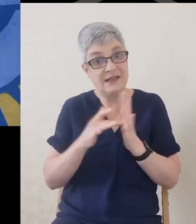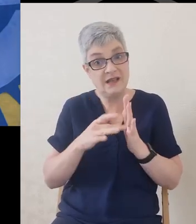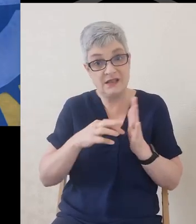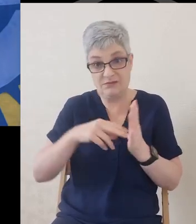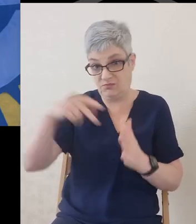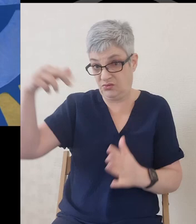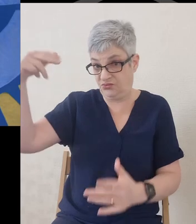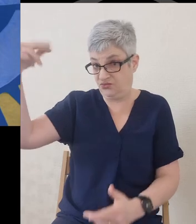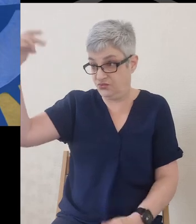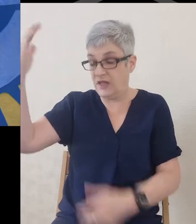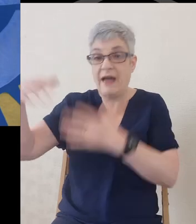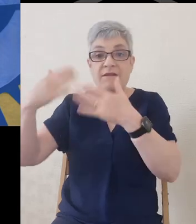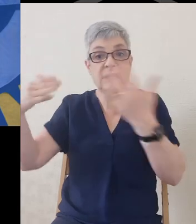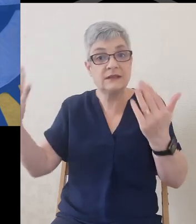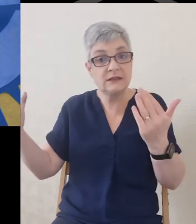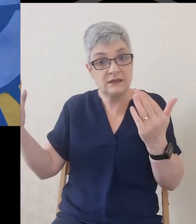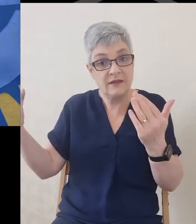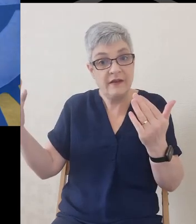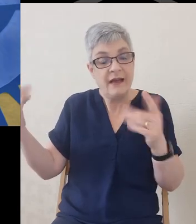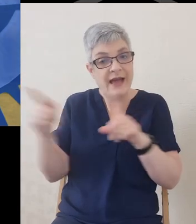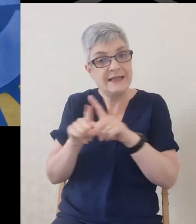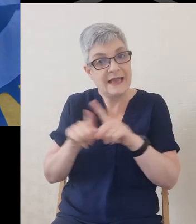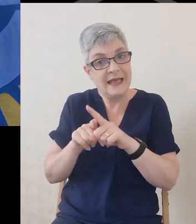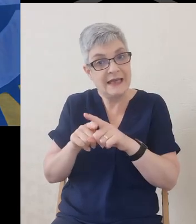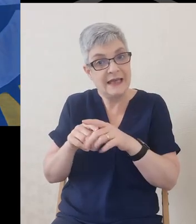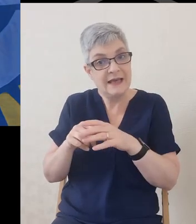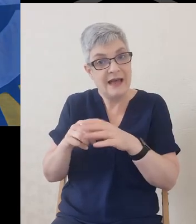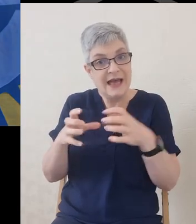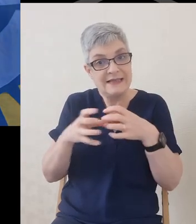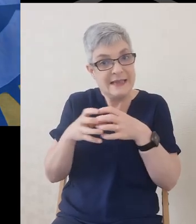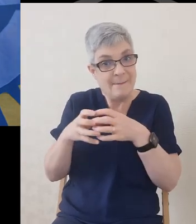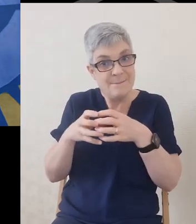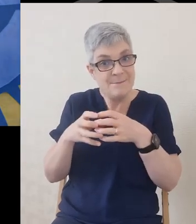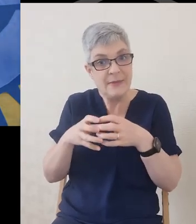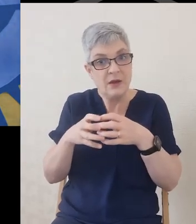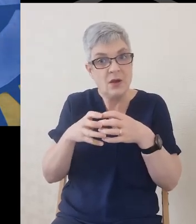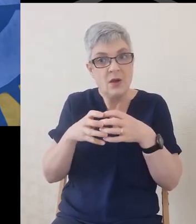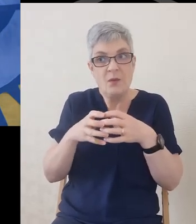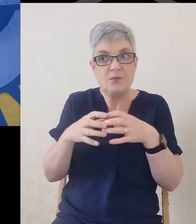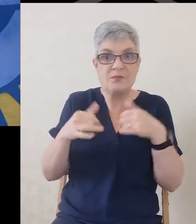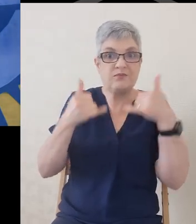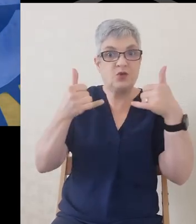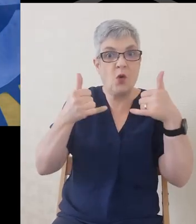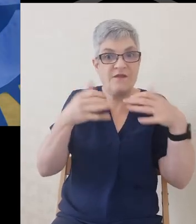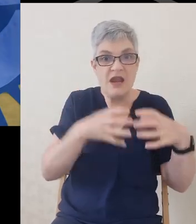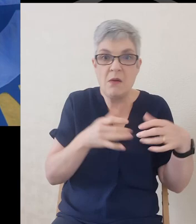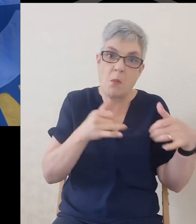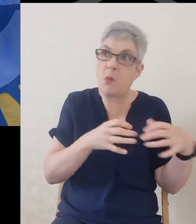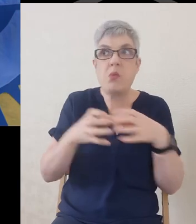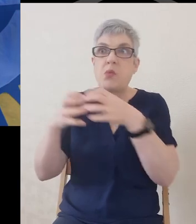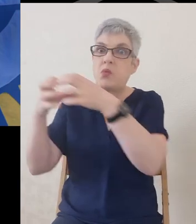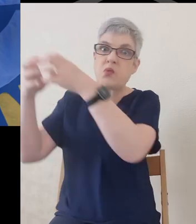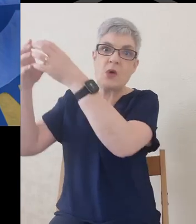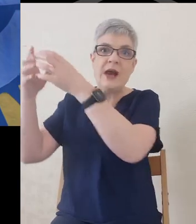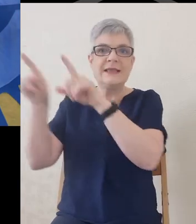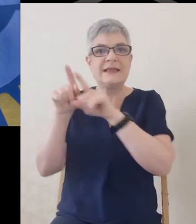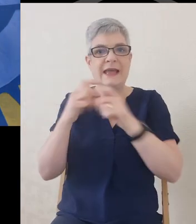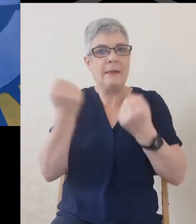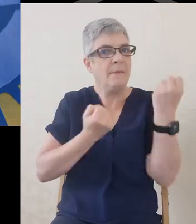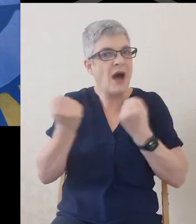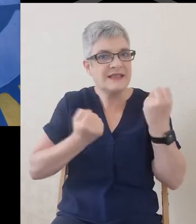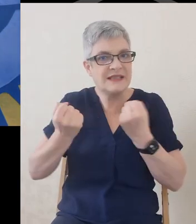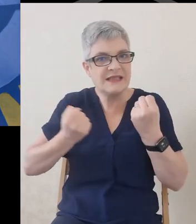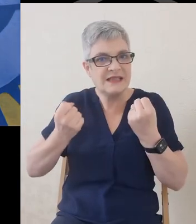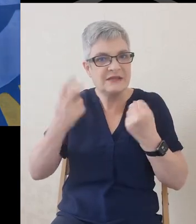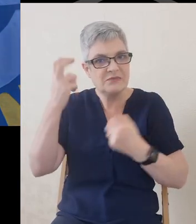much more like a team coming back with a trophy. It's much more like the open-top bus going through